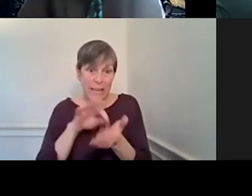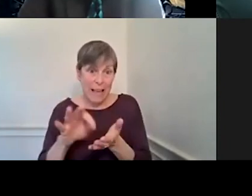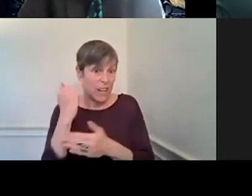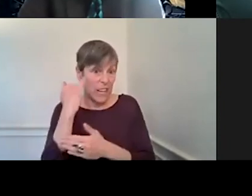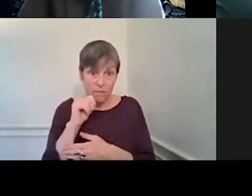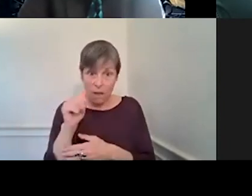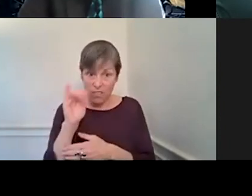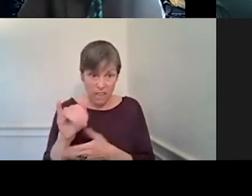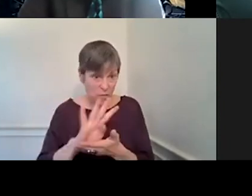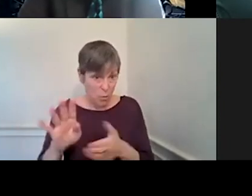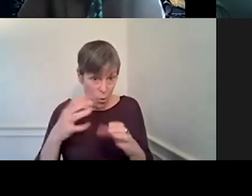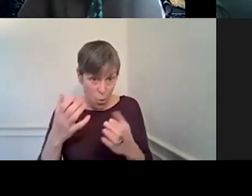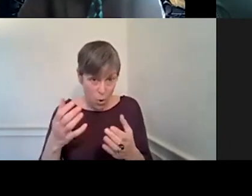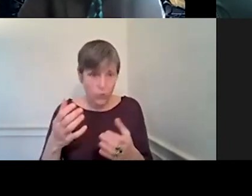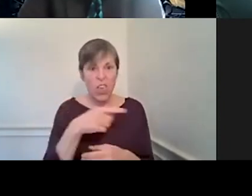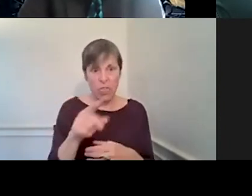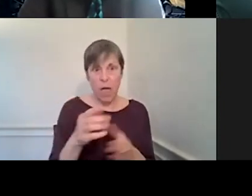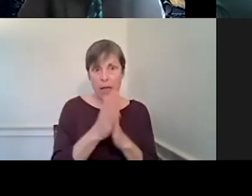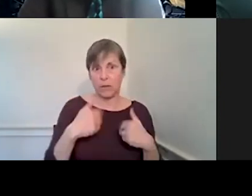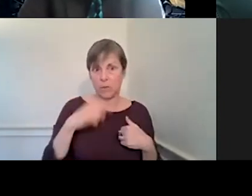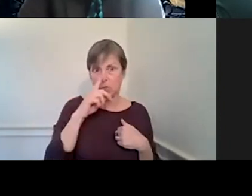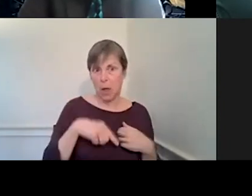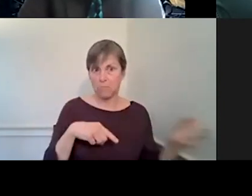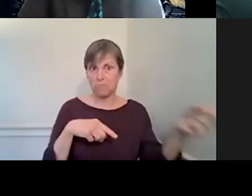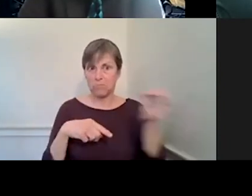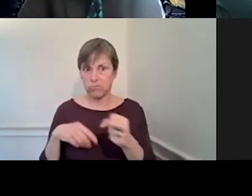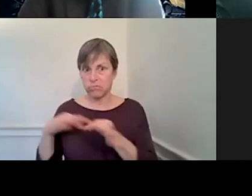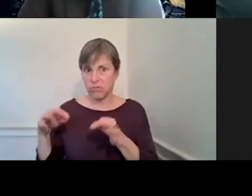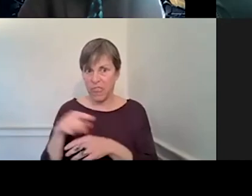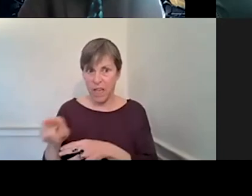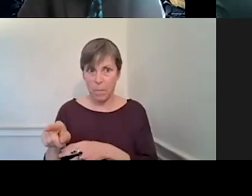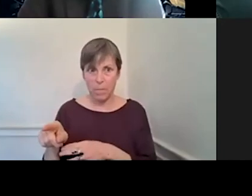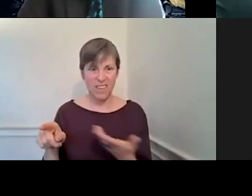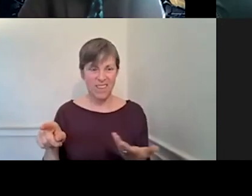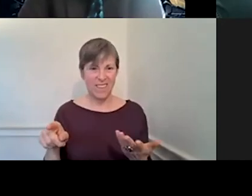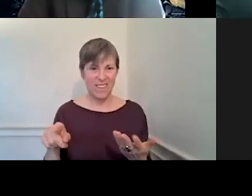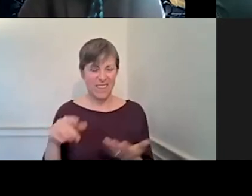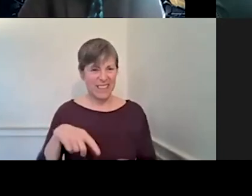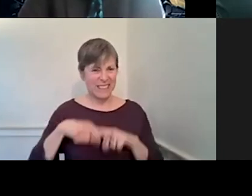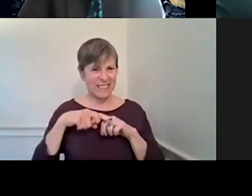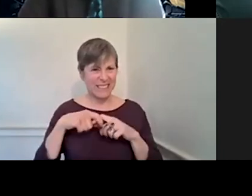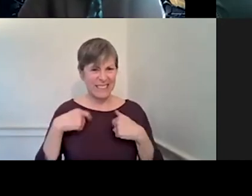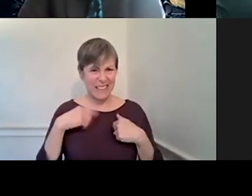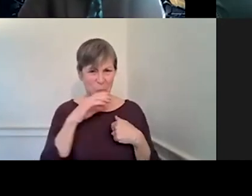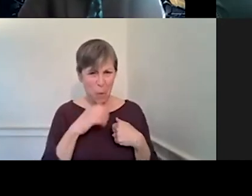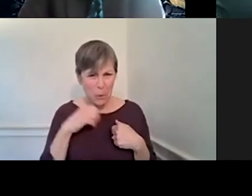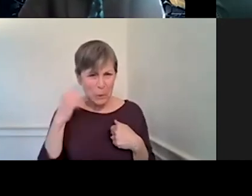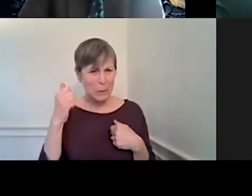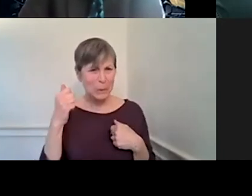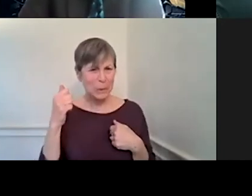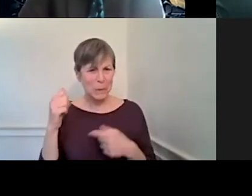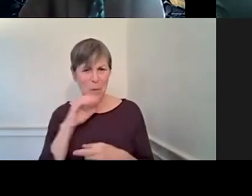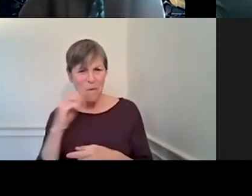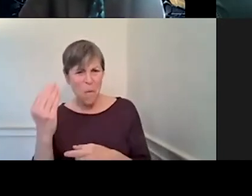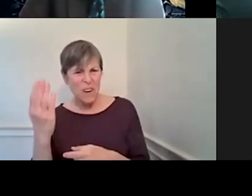And so I'm saying to myself, how do I, this old guy, connect with these 14 and 15 year olds? So